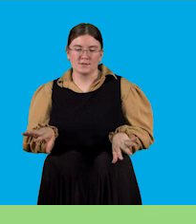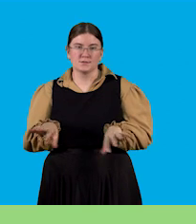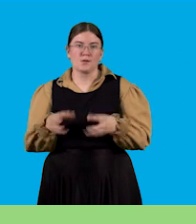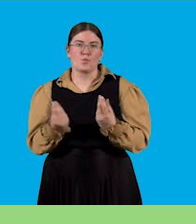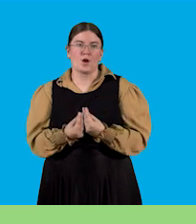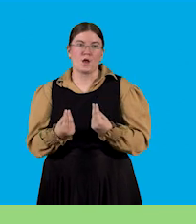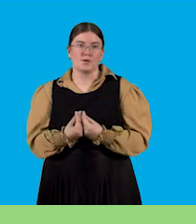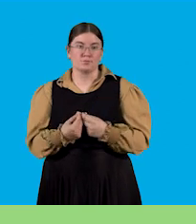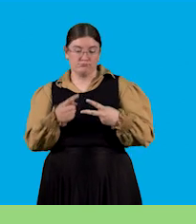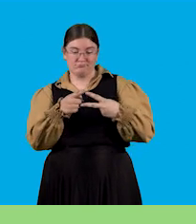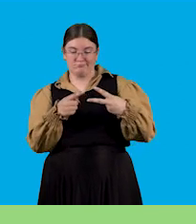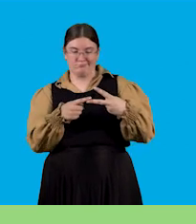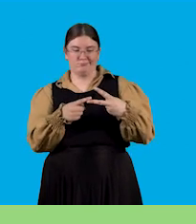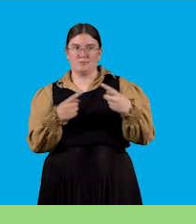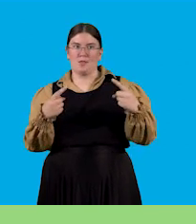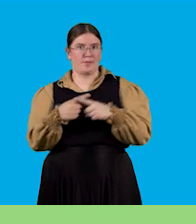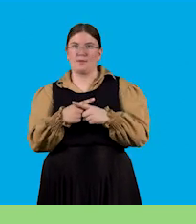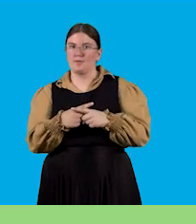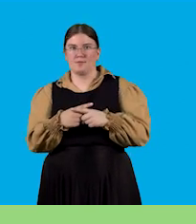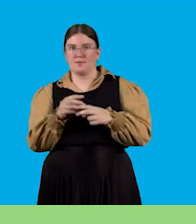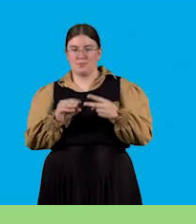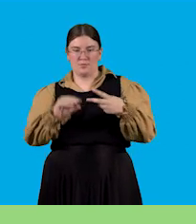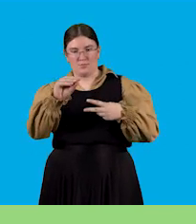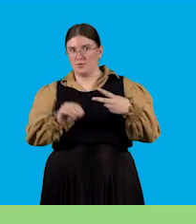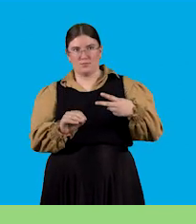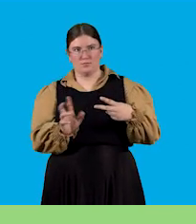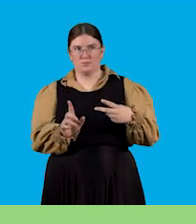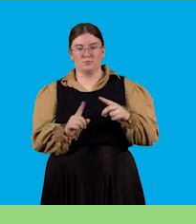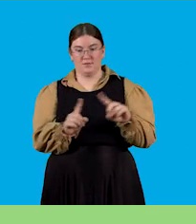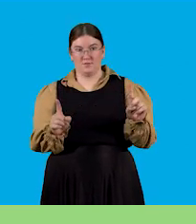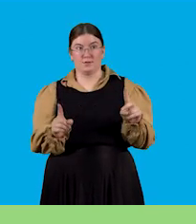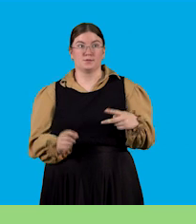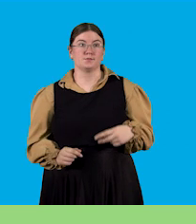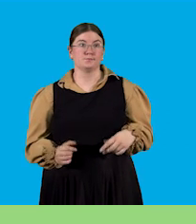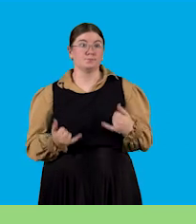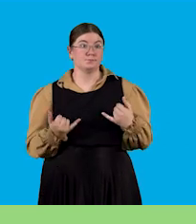reminder that you should not confuse the two terms, breathing and respiration.